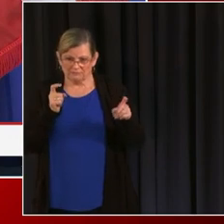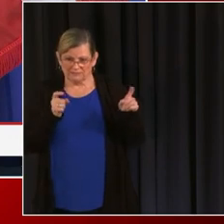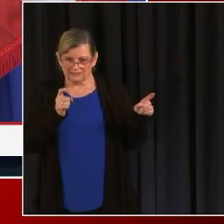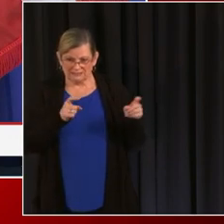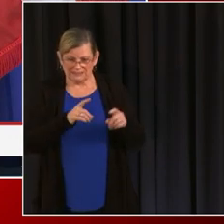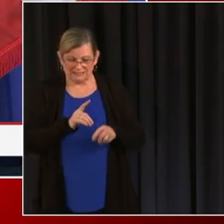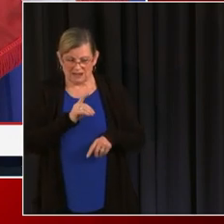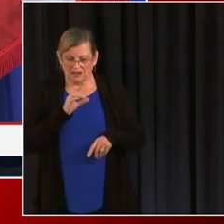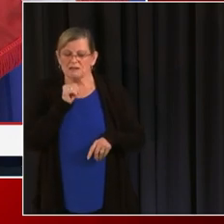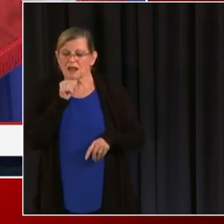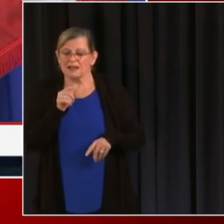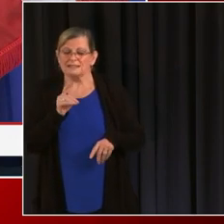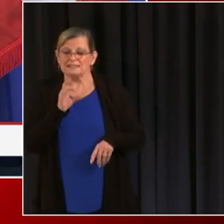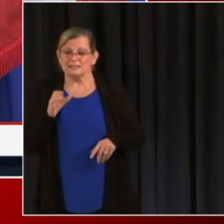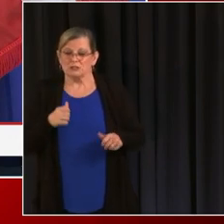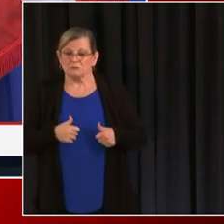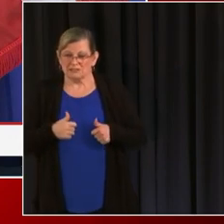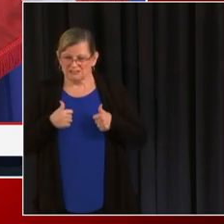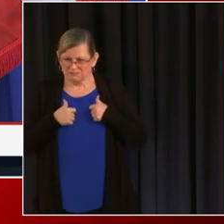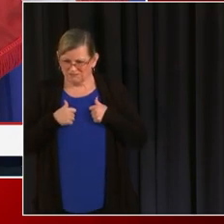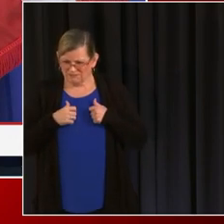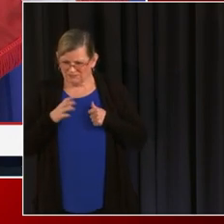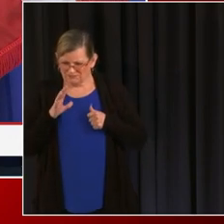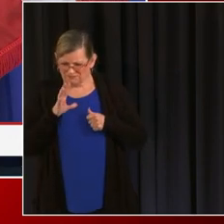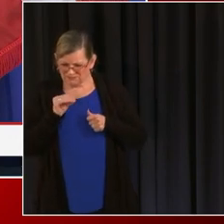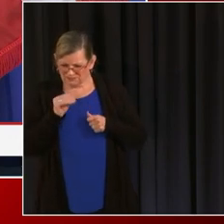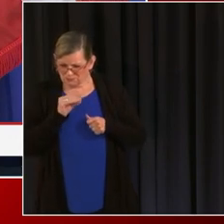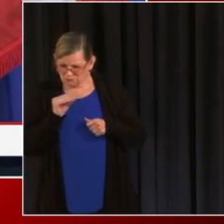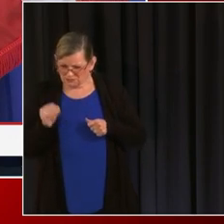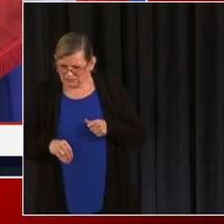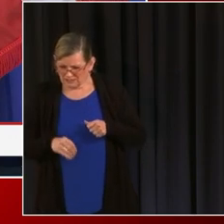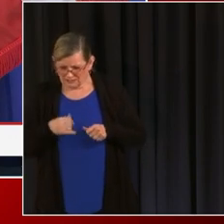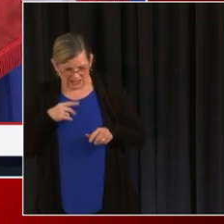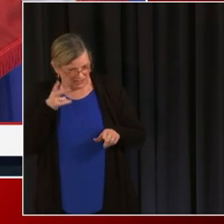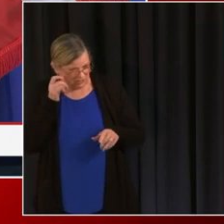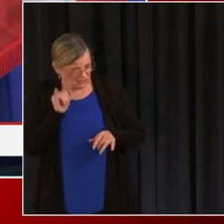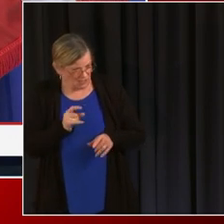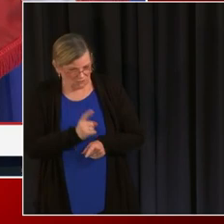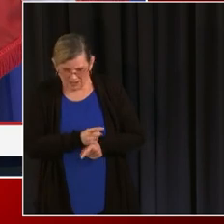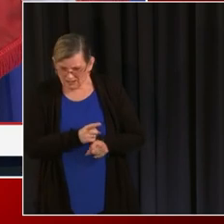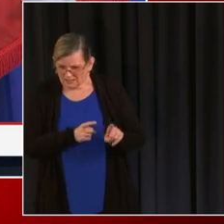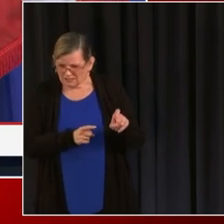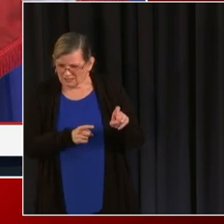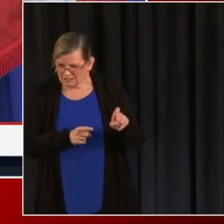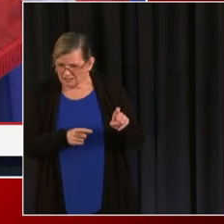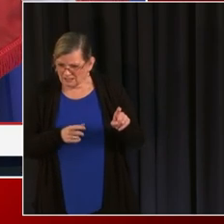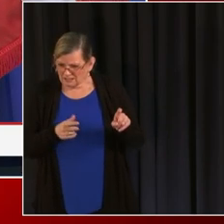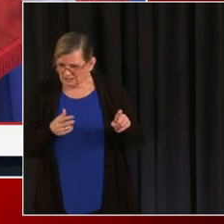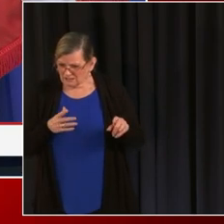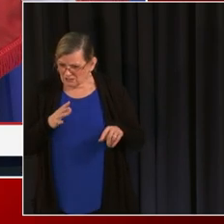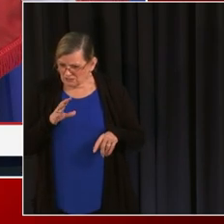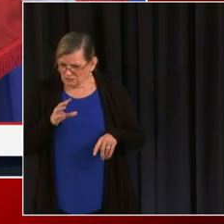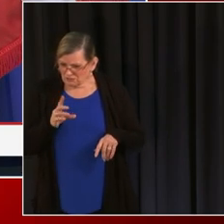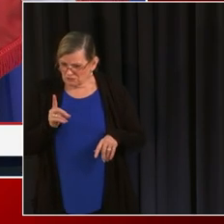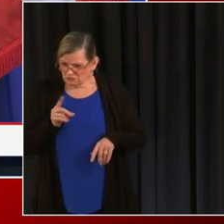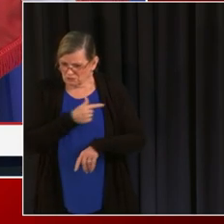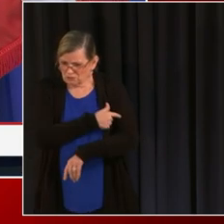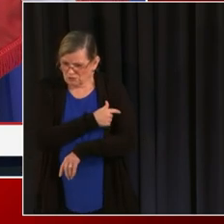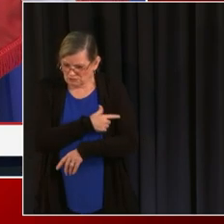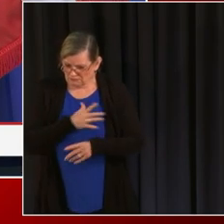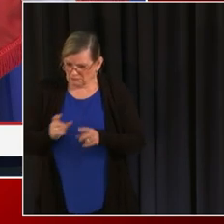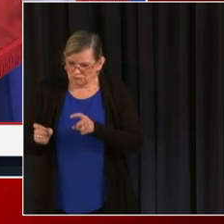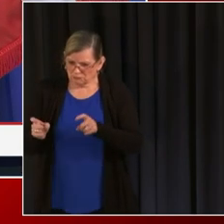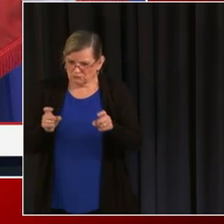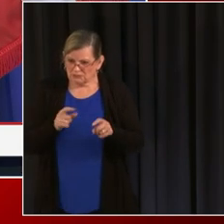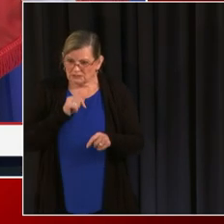believe he said it was about 50%. Can you tell, did I hear right, or what percentage of to date doses administered have